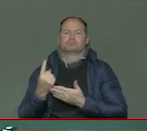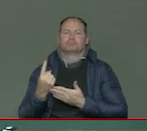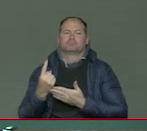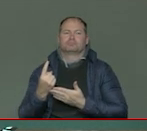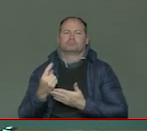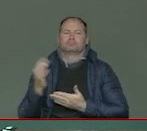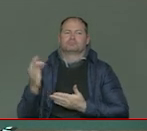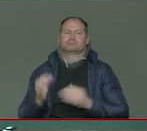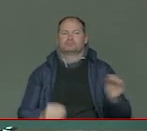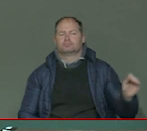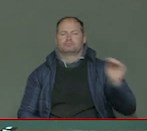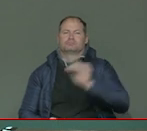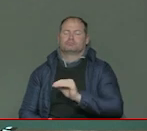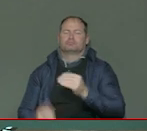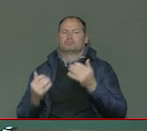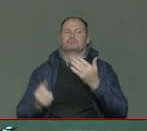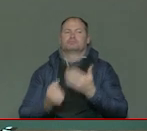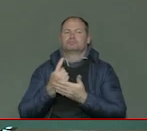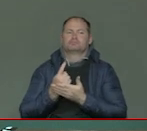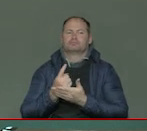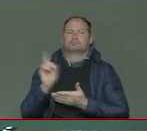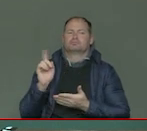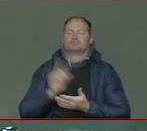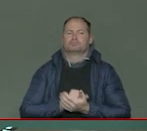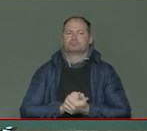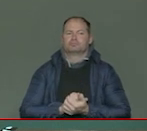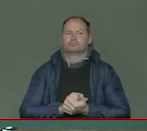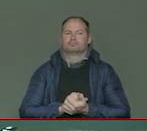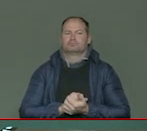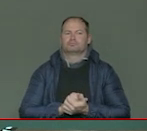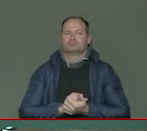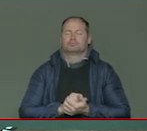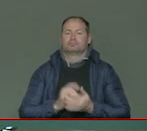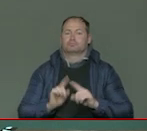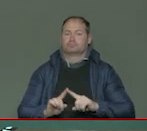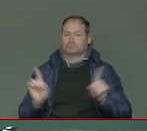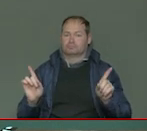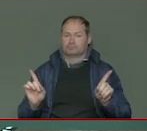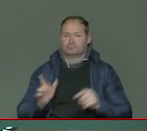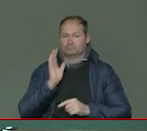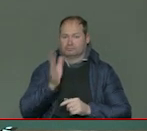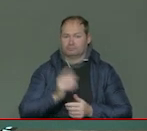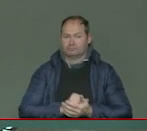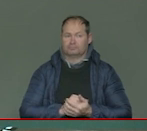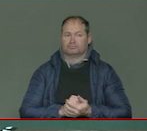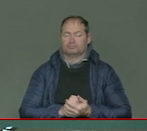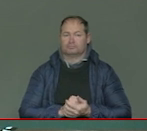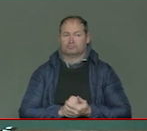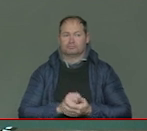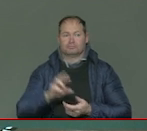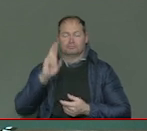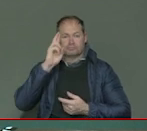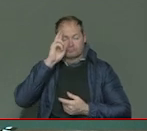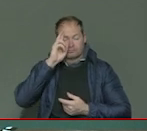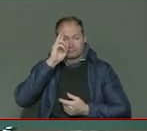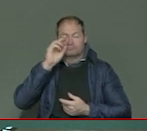bring the bank balance over? What will happen to these two totals? They will differ. Am I right? And remember,